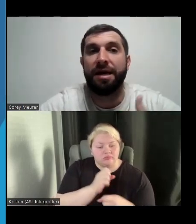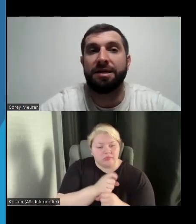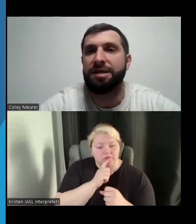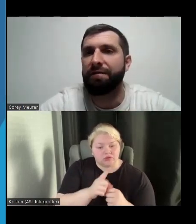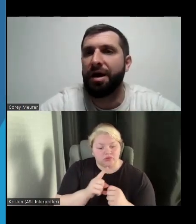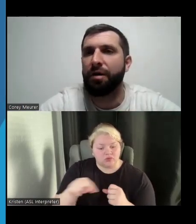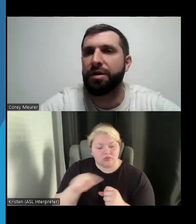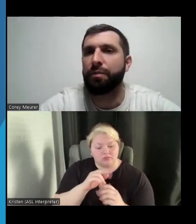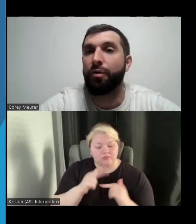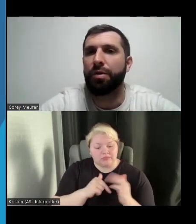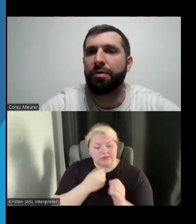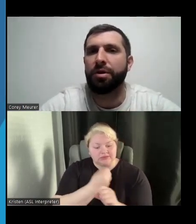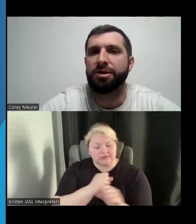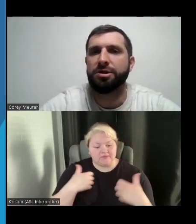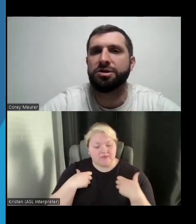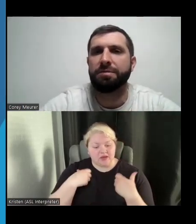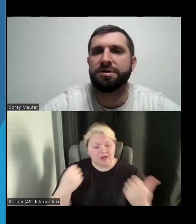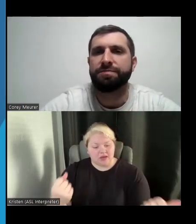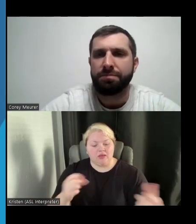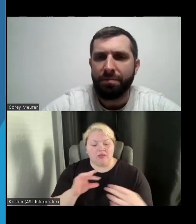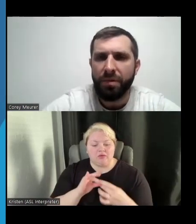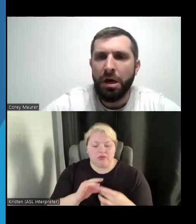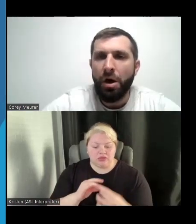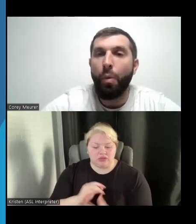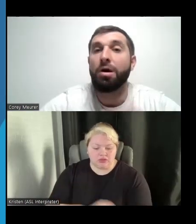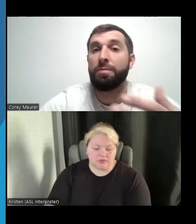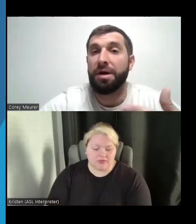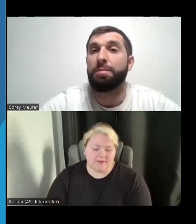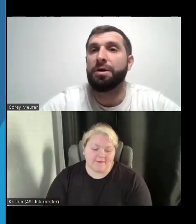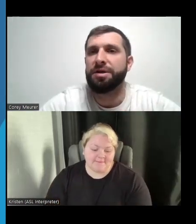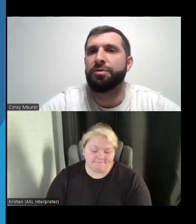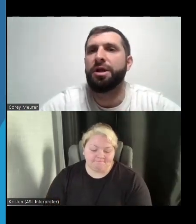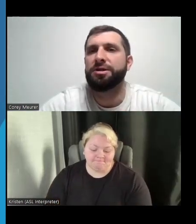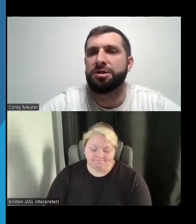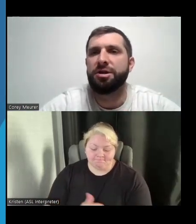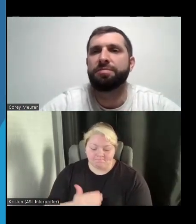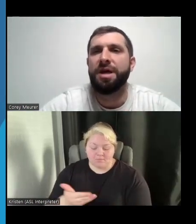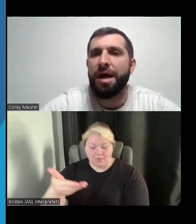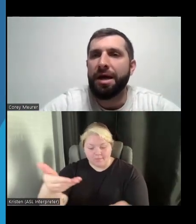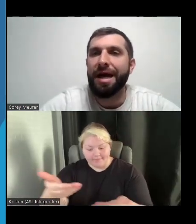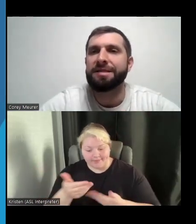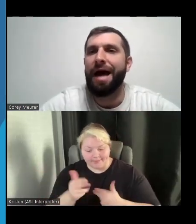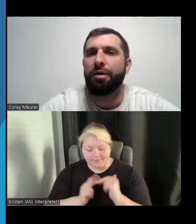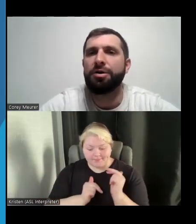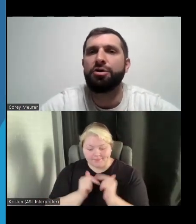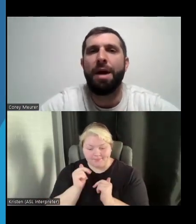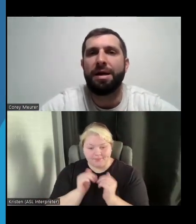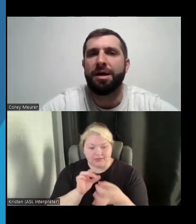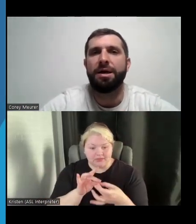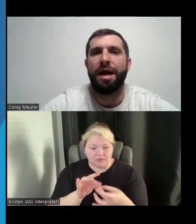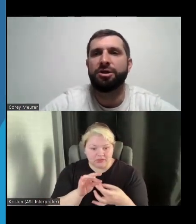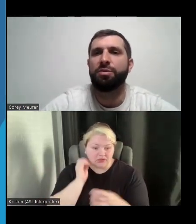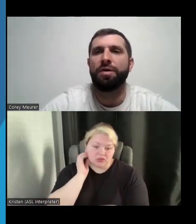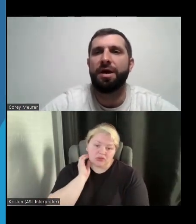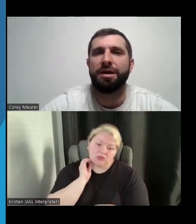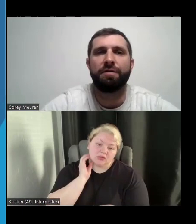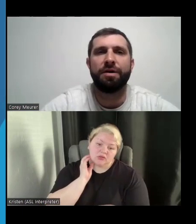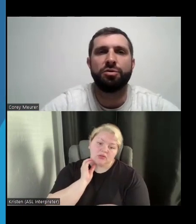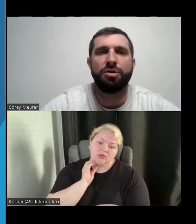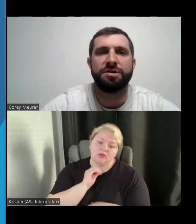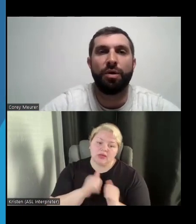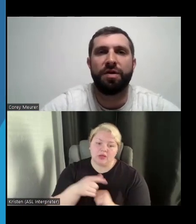and maintain safe and healthy and appropriate relationships? Welcoming and building relationships. Yes, how can you make a connection